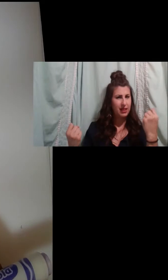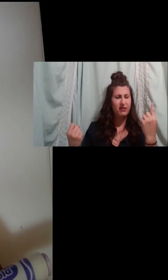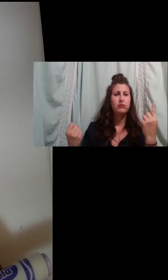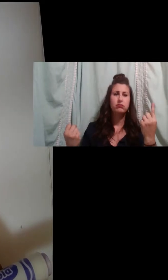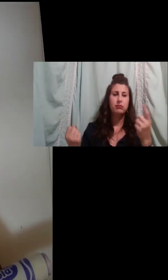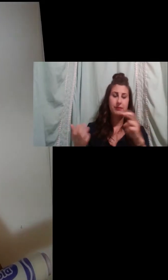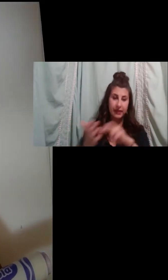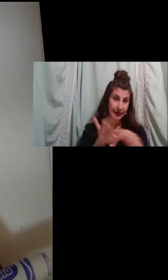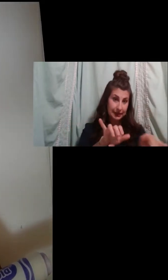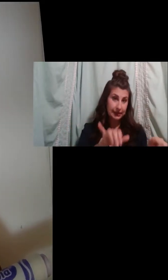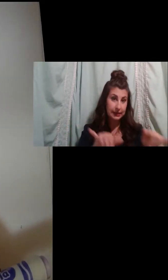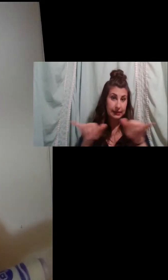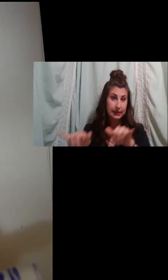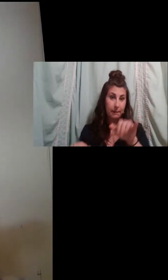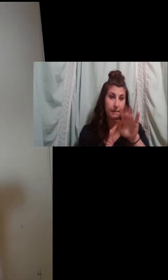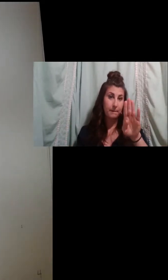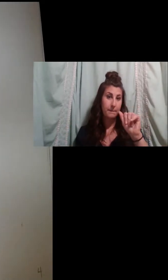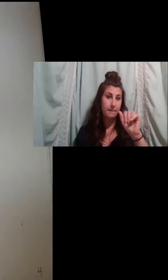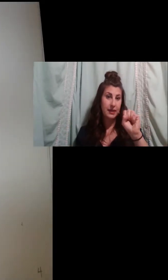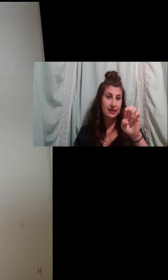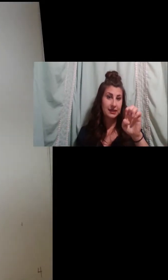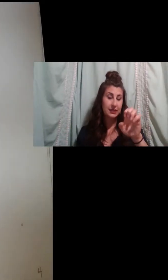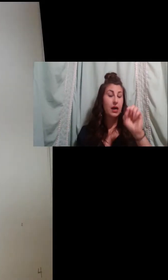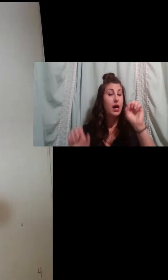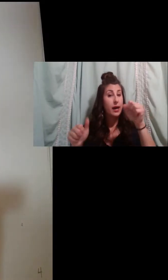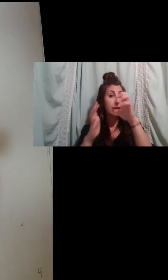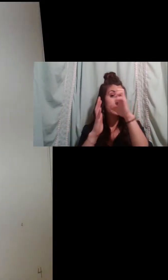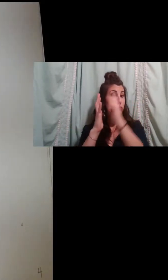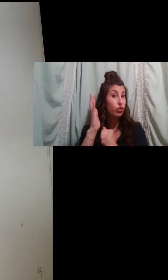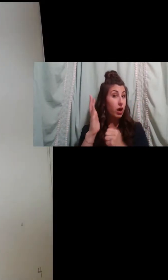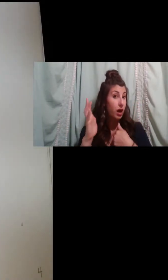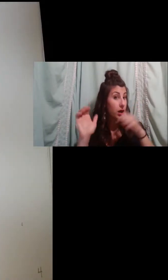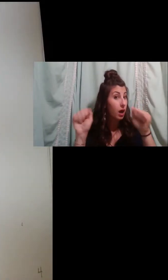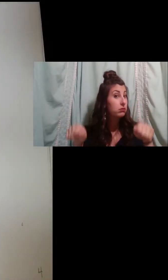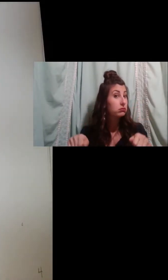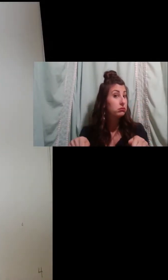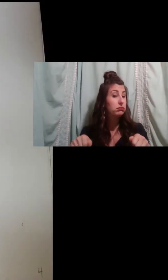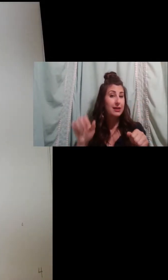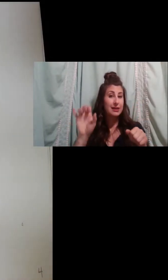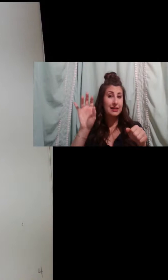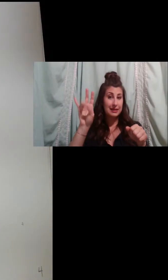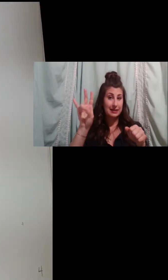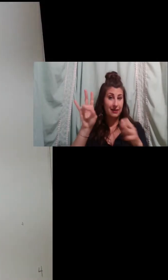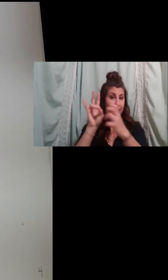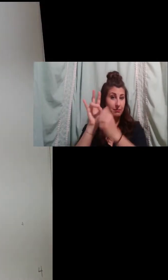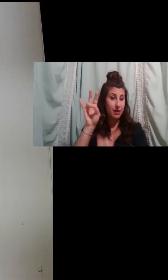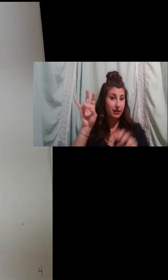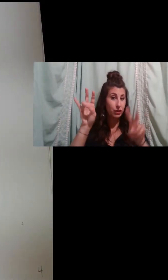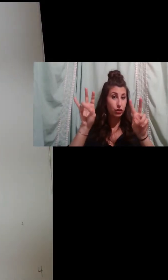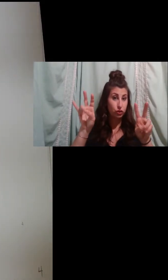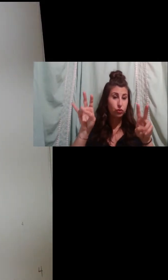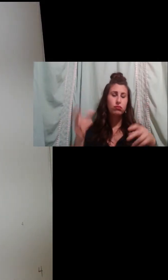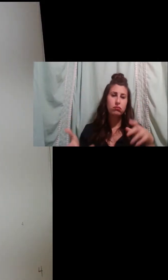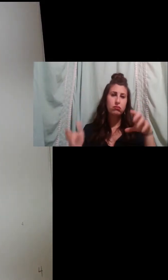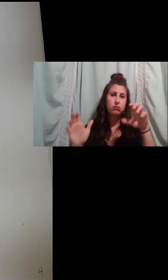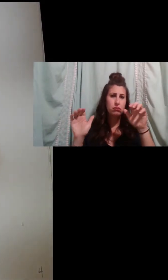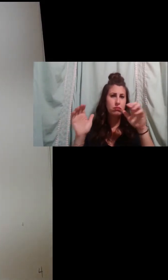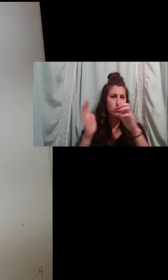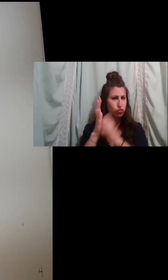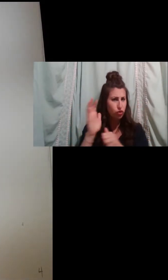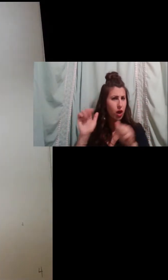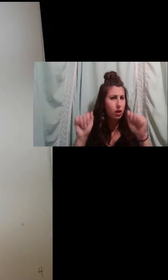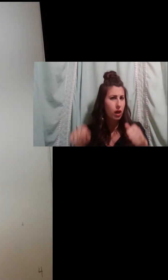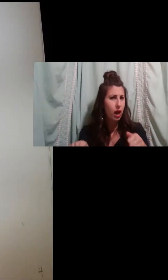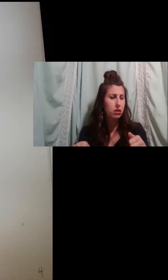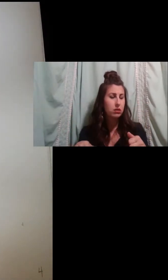that's my like base, then I can subtract. So I can say 7 minus 2. I can subtract these